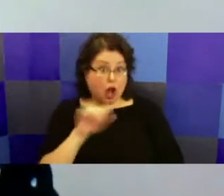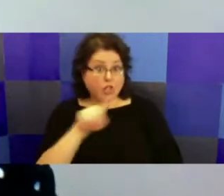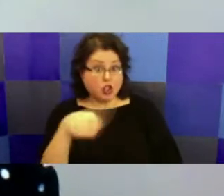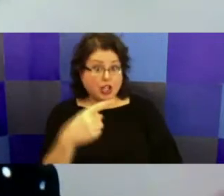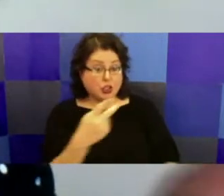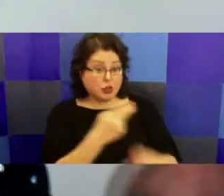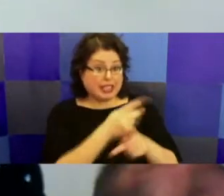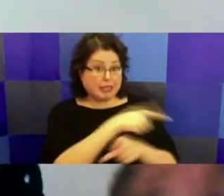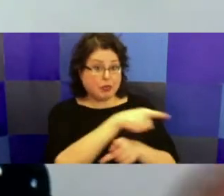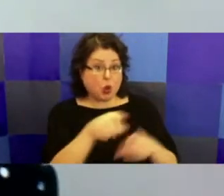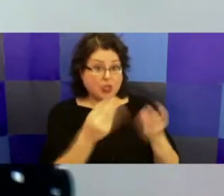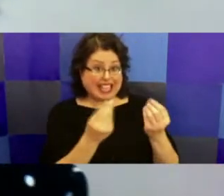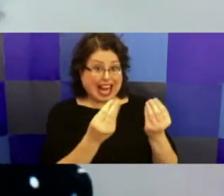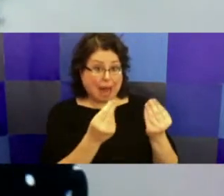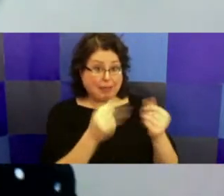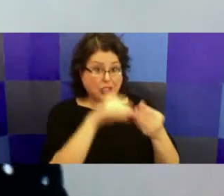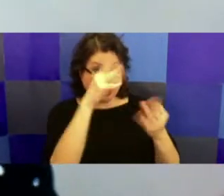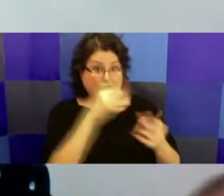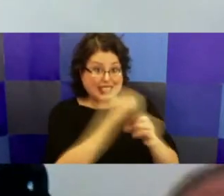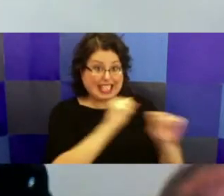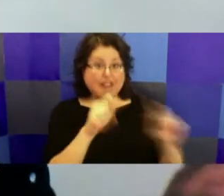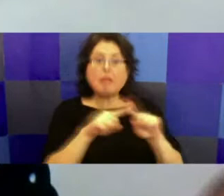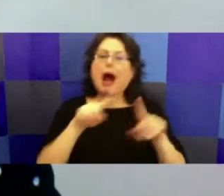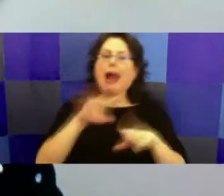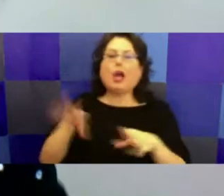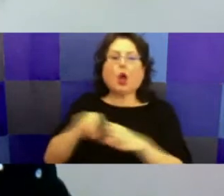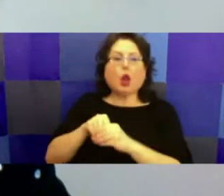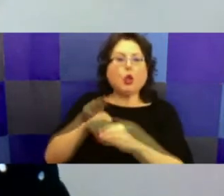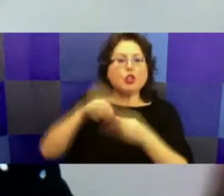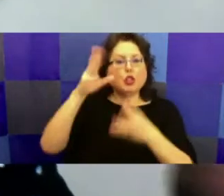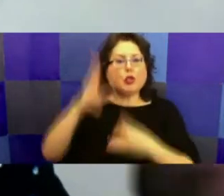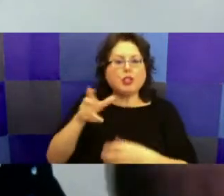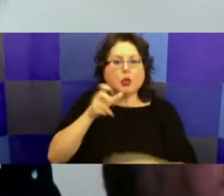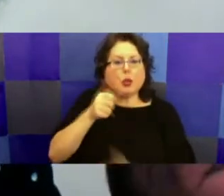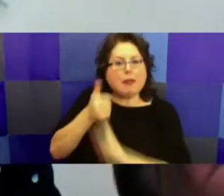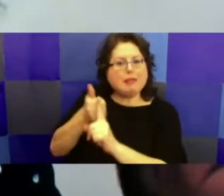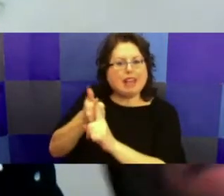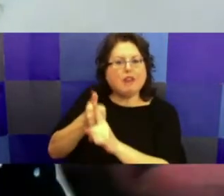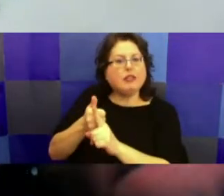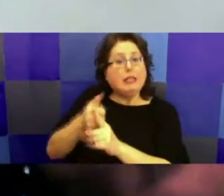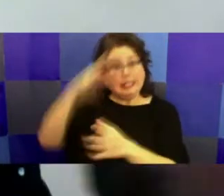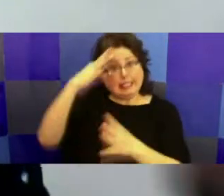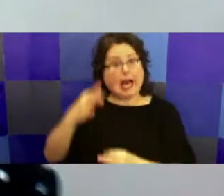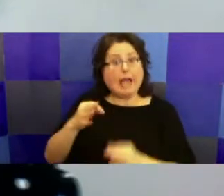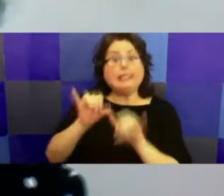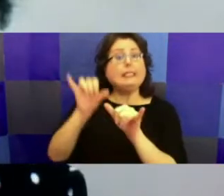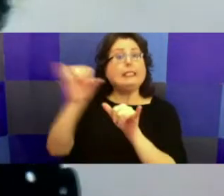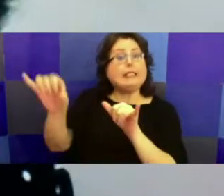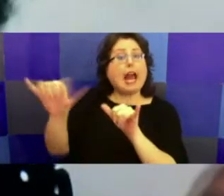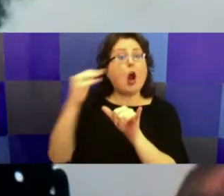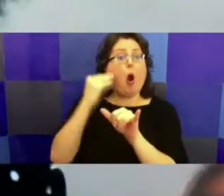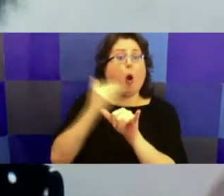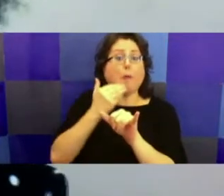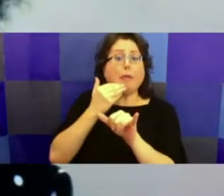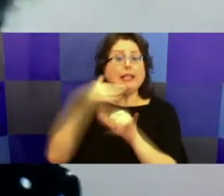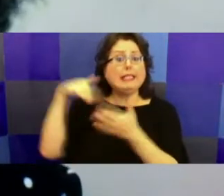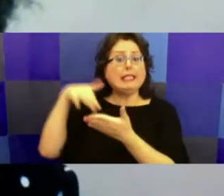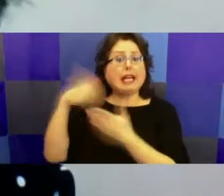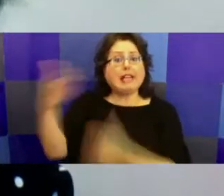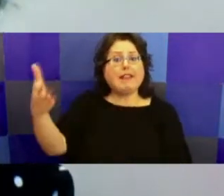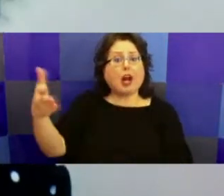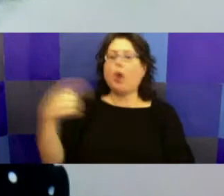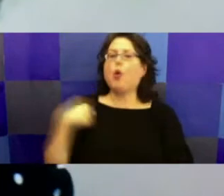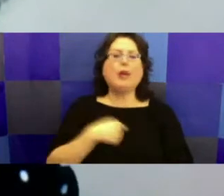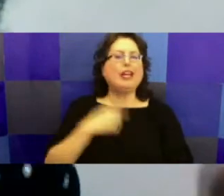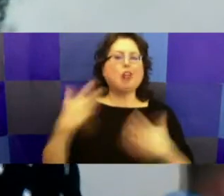We also want to be inclusive of students who have chosen to study from home. So we want to make sure that they are not kept out of the